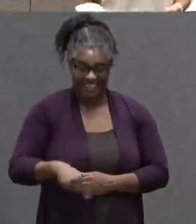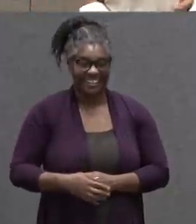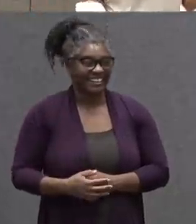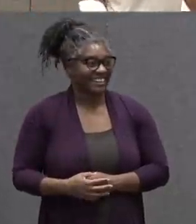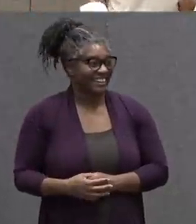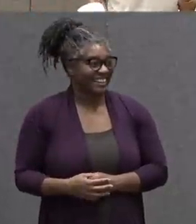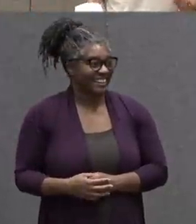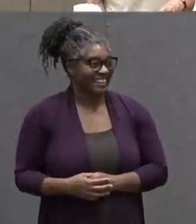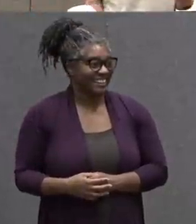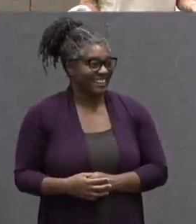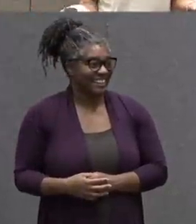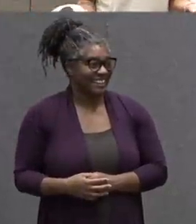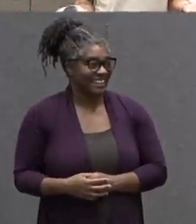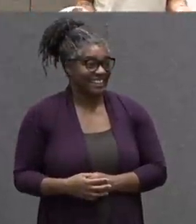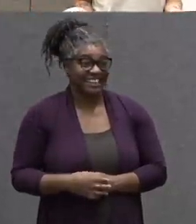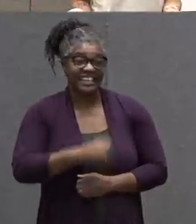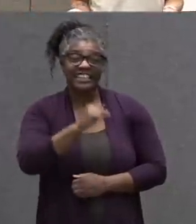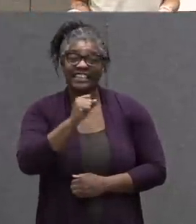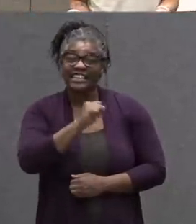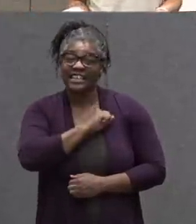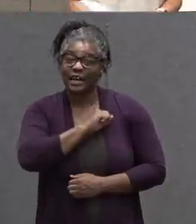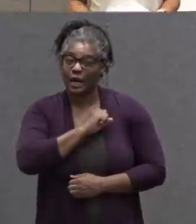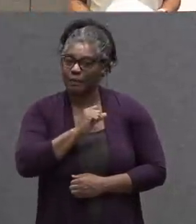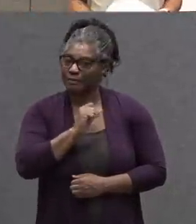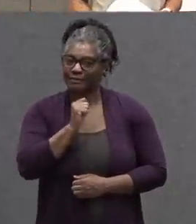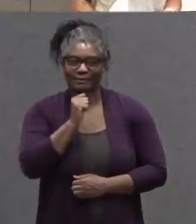They got it. Simon didn't say. What was the word, though?